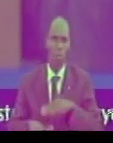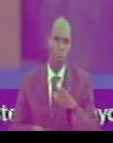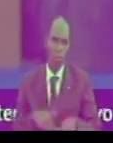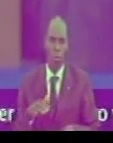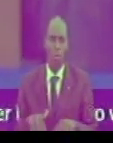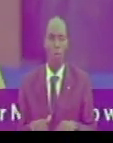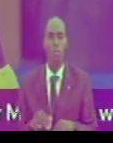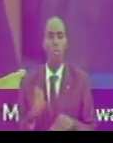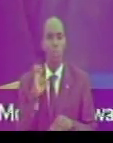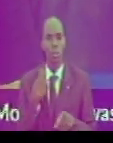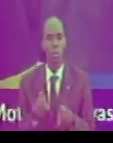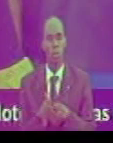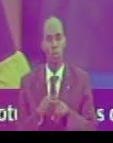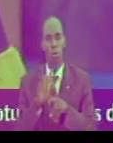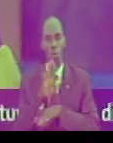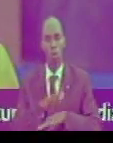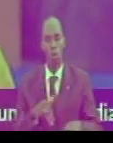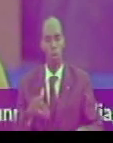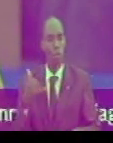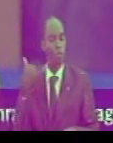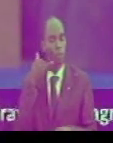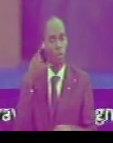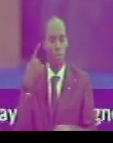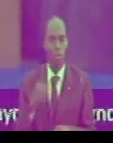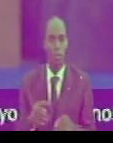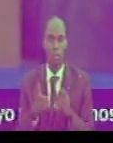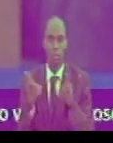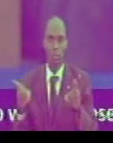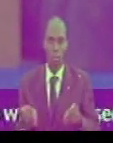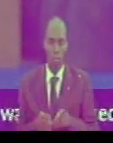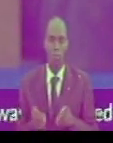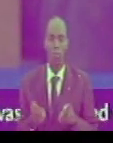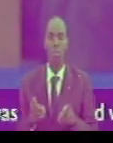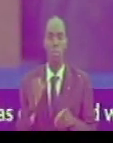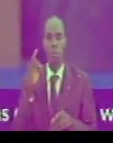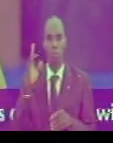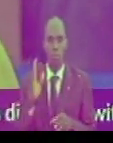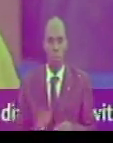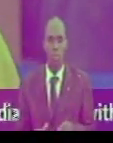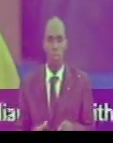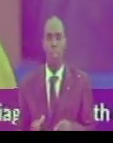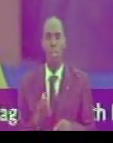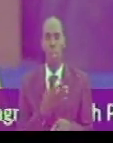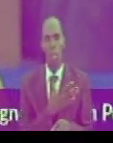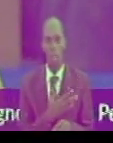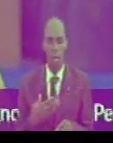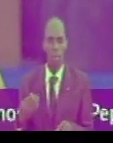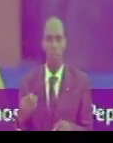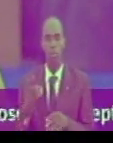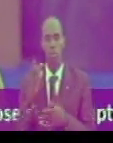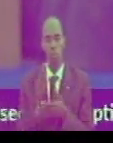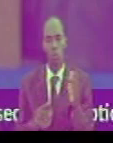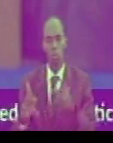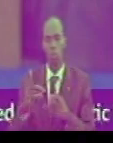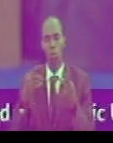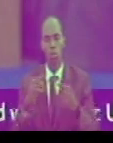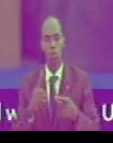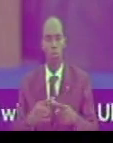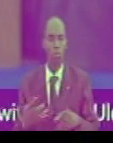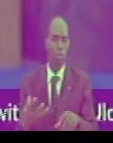took us to hospitals. Some hospitals rejected me due to no space or the other. And Lutz